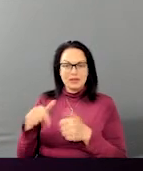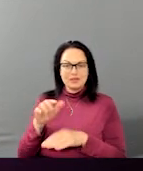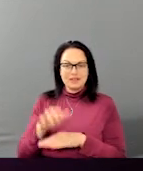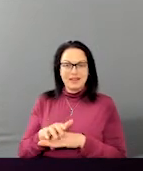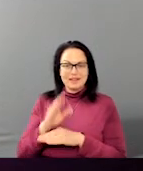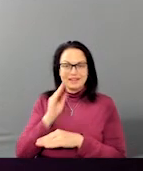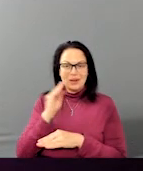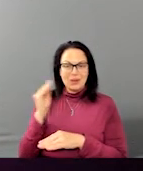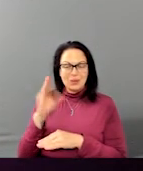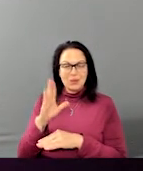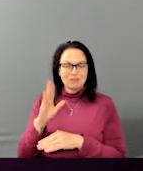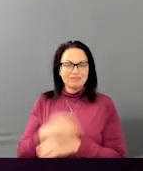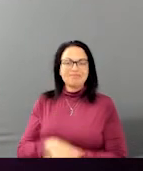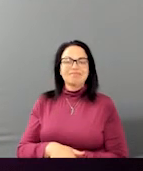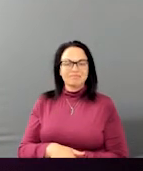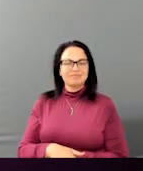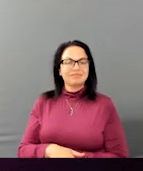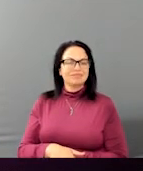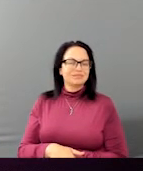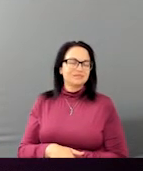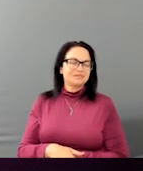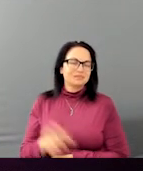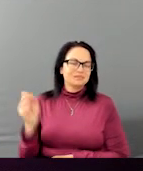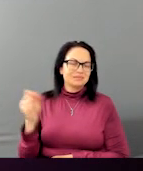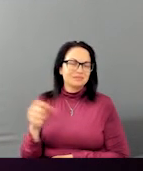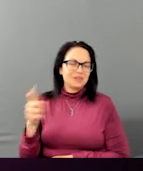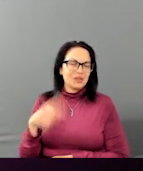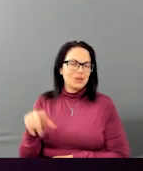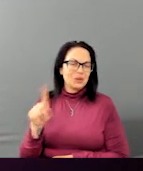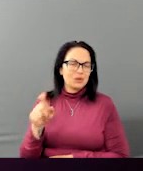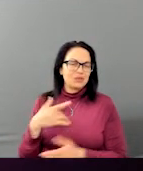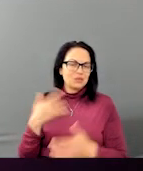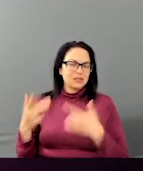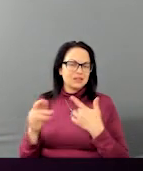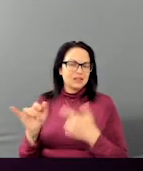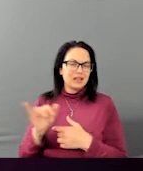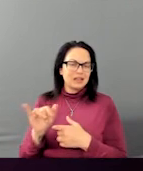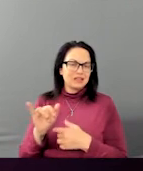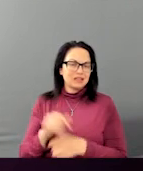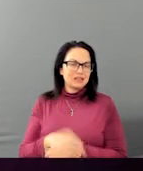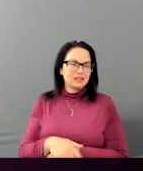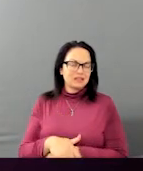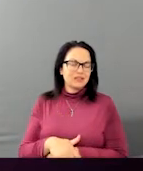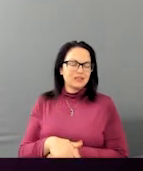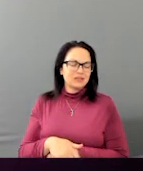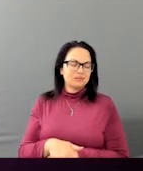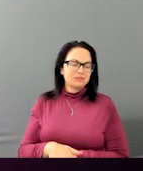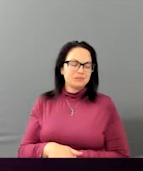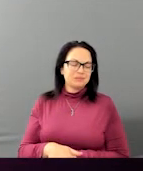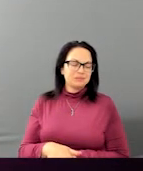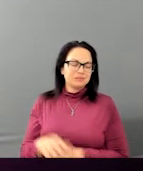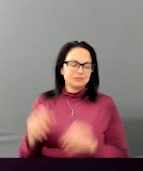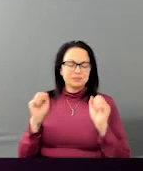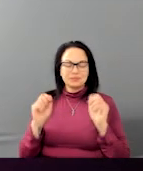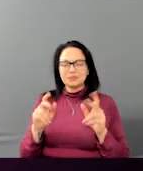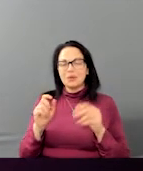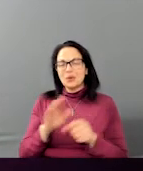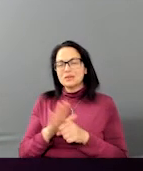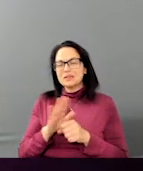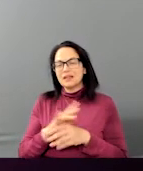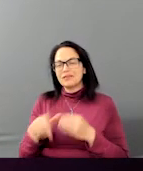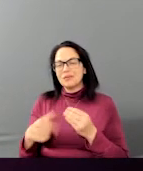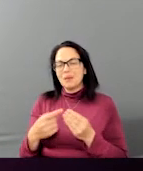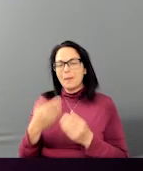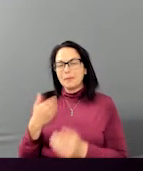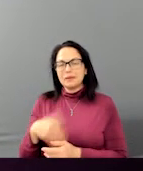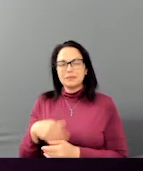playoff game. I'm excited. Yeah, you all should be excited too. You're all gonna stomp on the Hawks. Okay, so enough about me though.